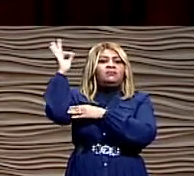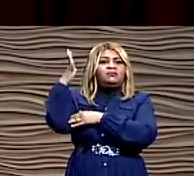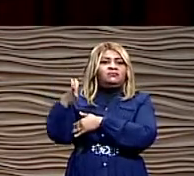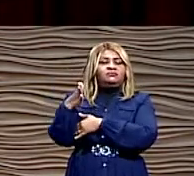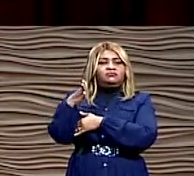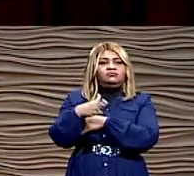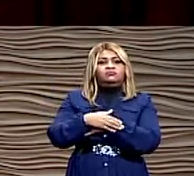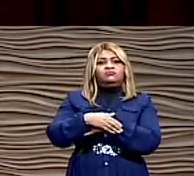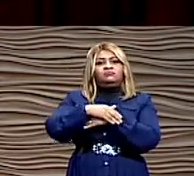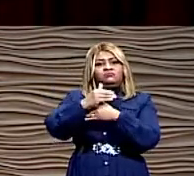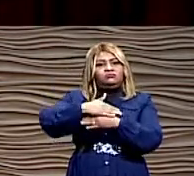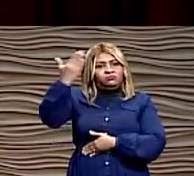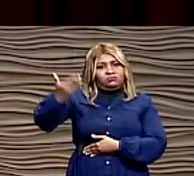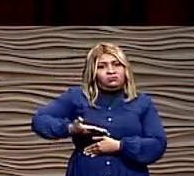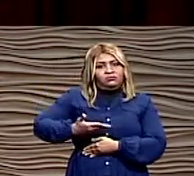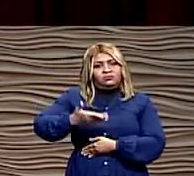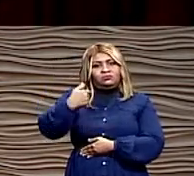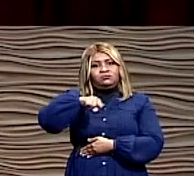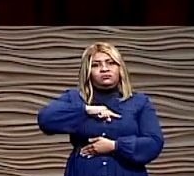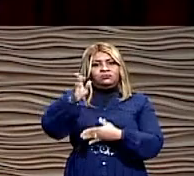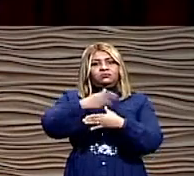this morning.